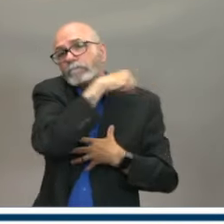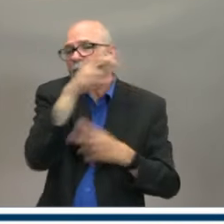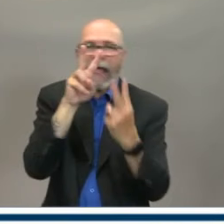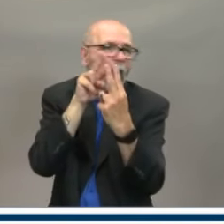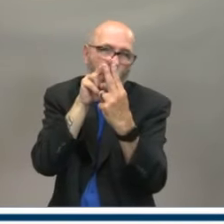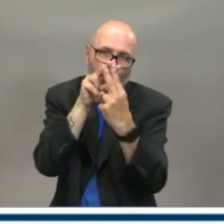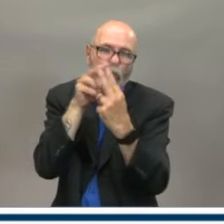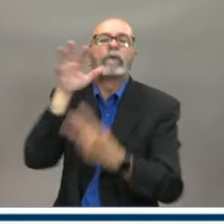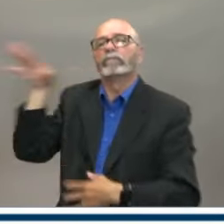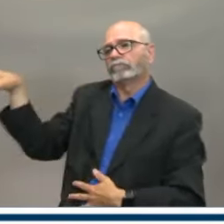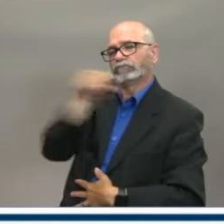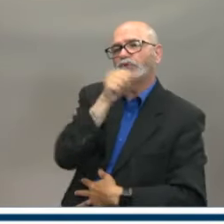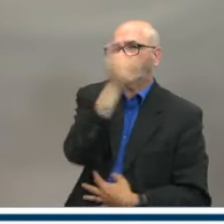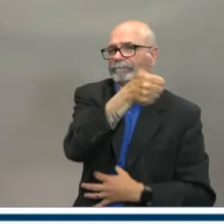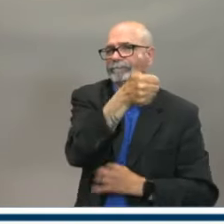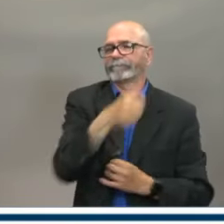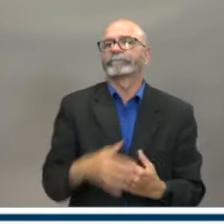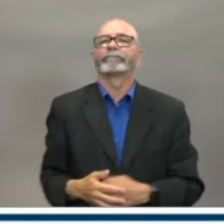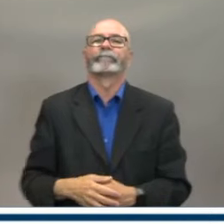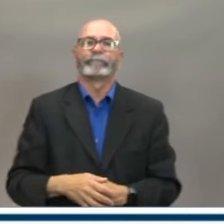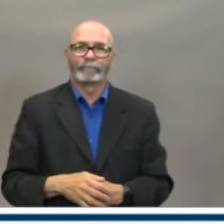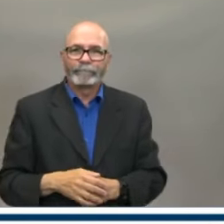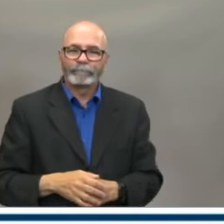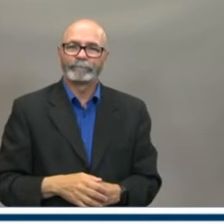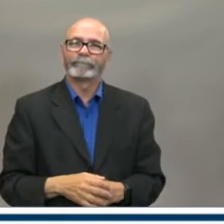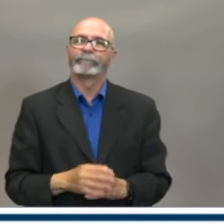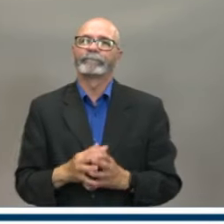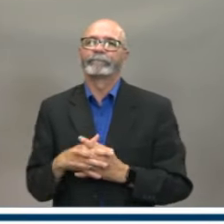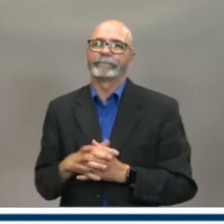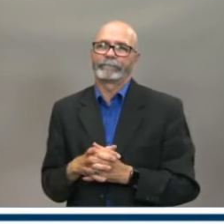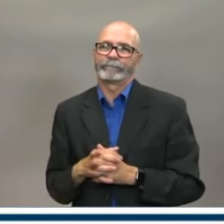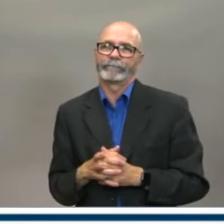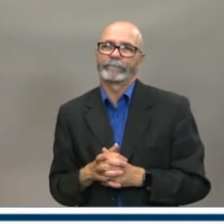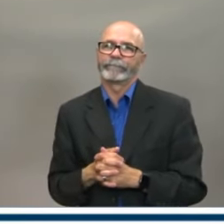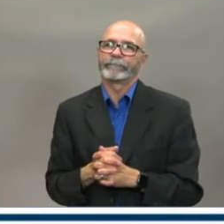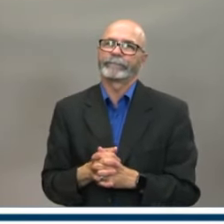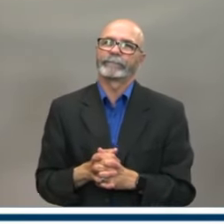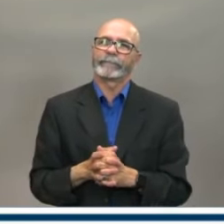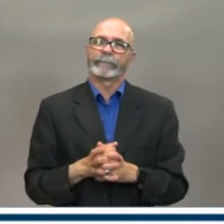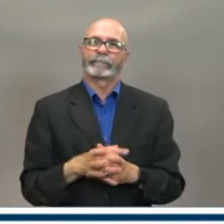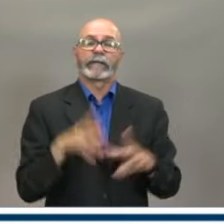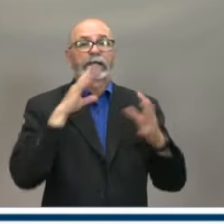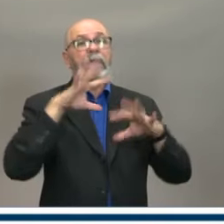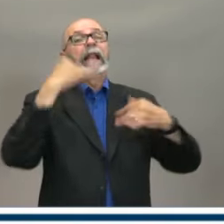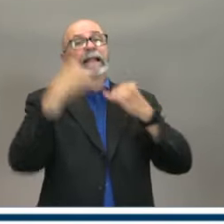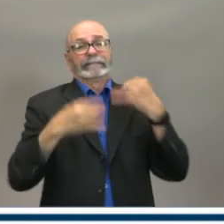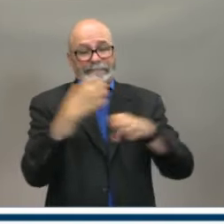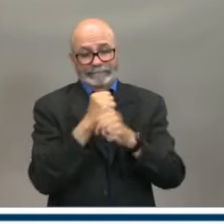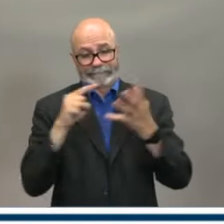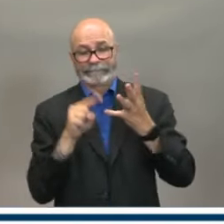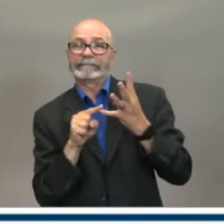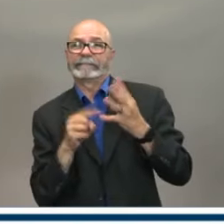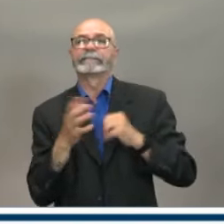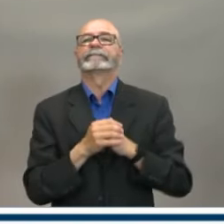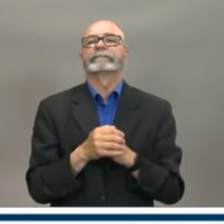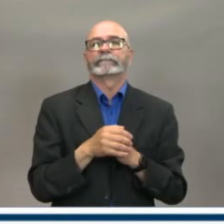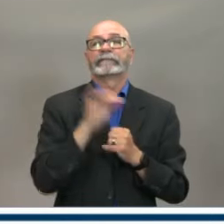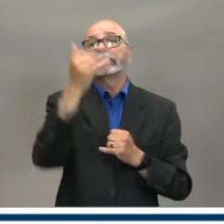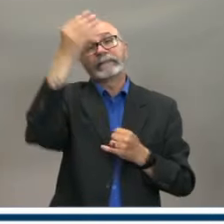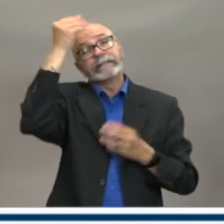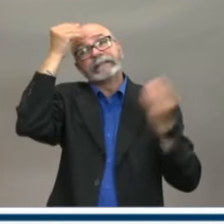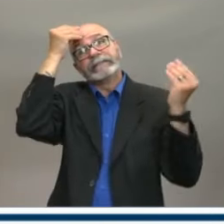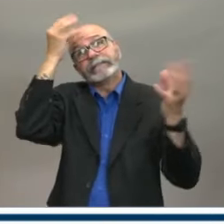schools. I want to end by talking about growing information around the link between smoking, vaping, and